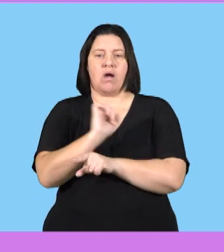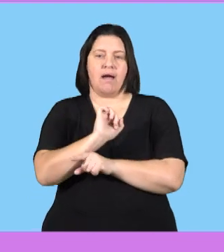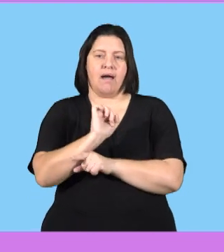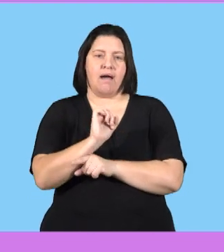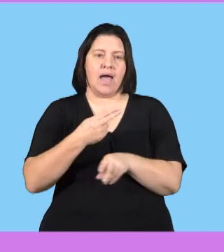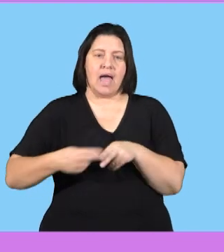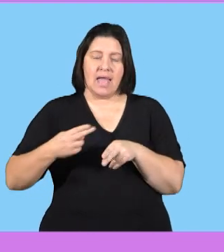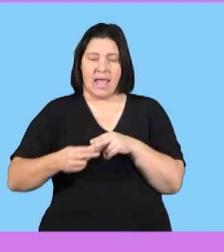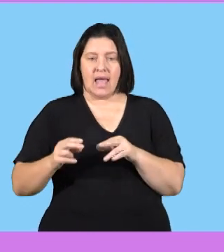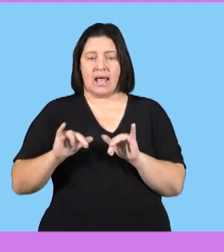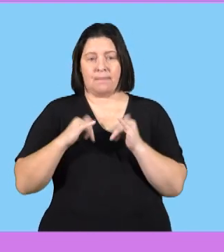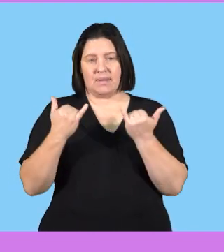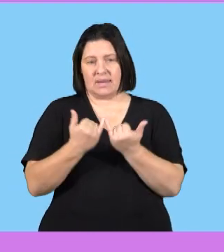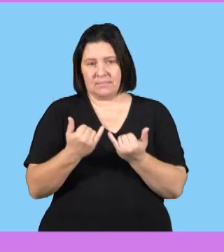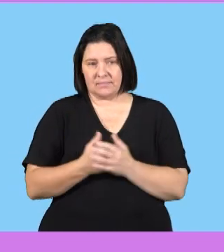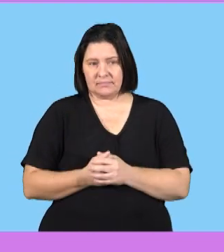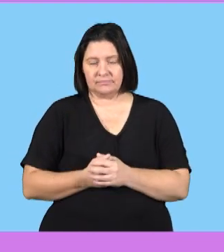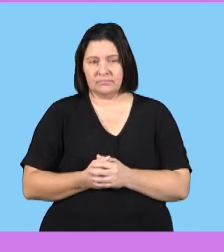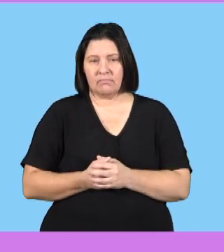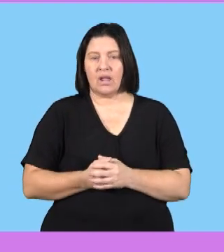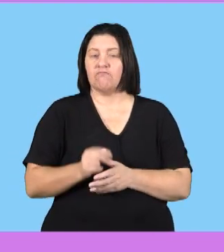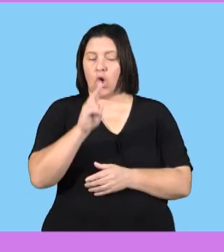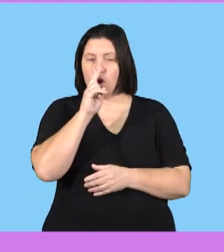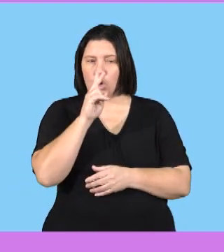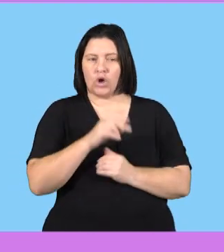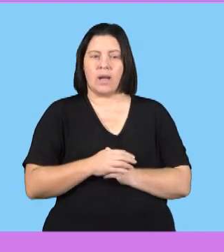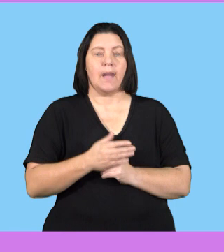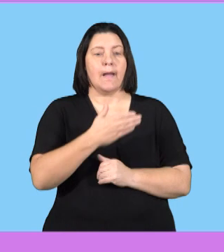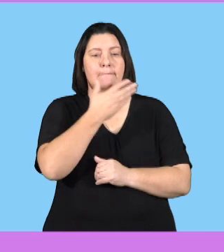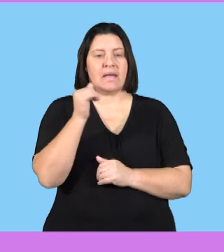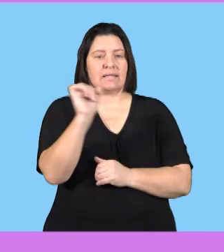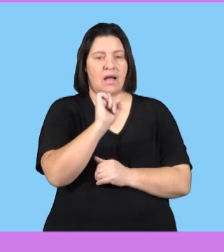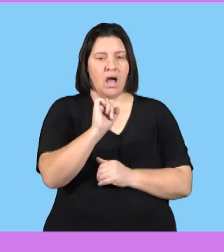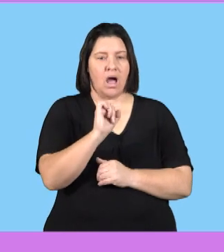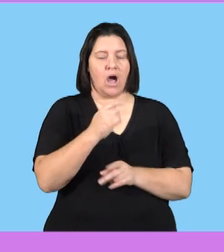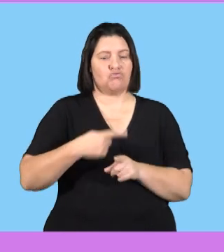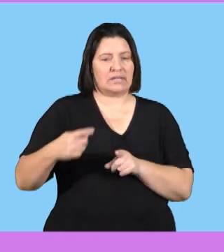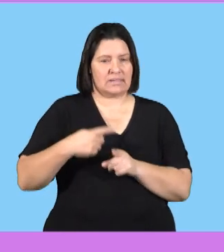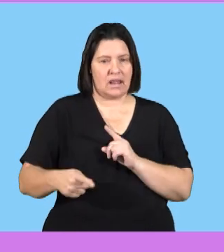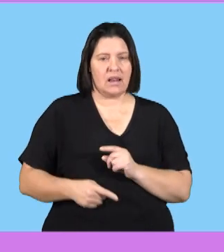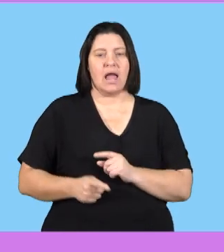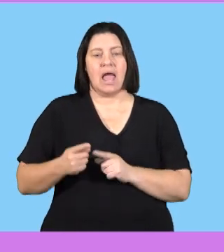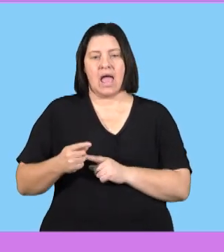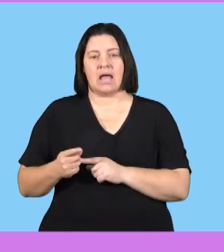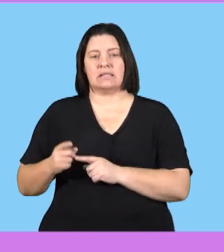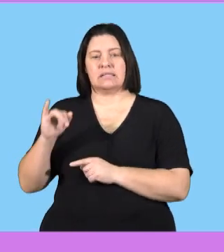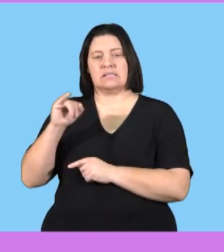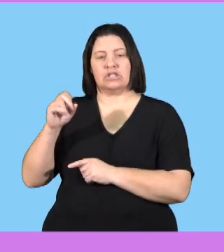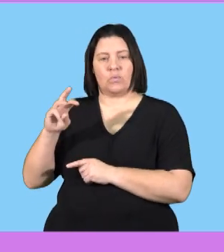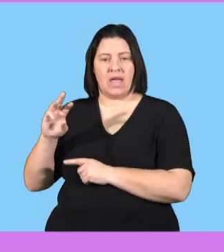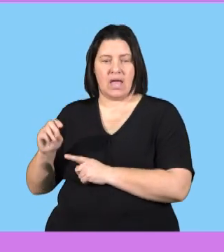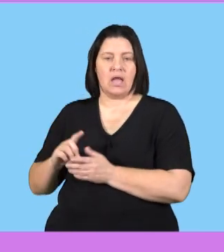advertisements of 2 car hiring companies. So if I look at this, Best Car Rentals, we have Seasways Rentals on the other